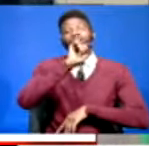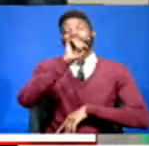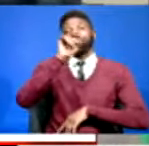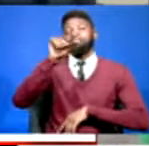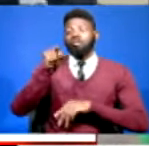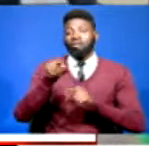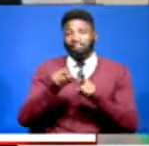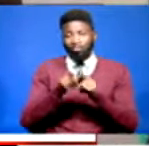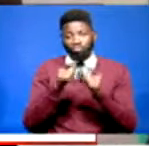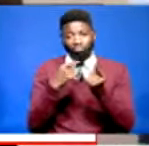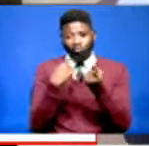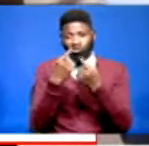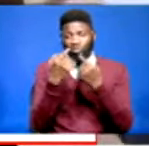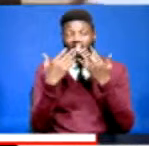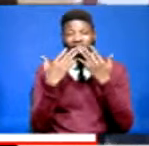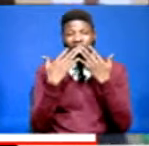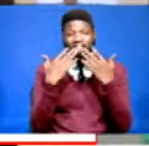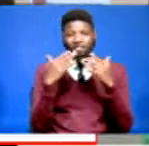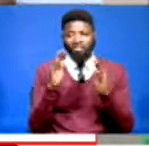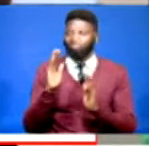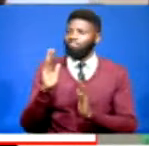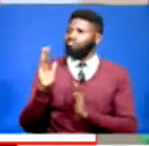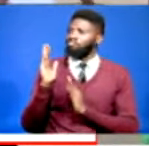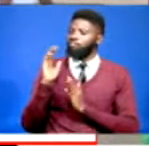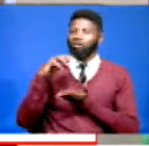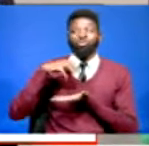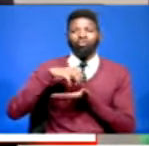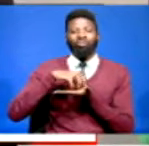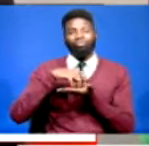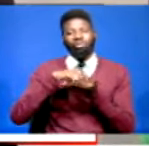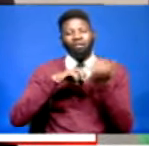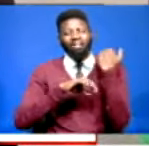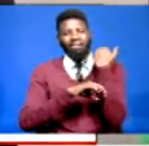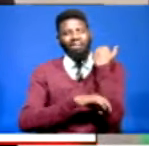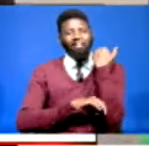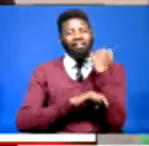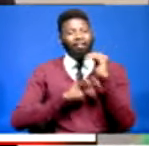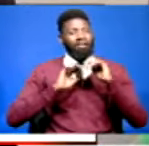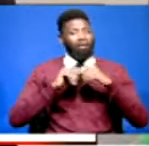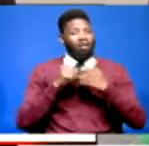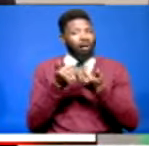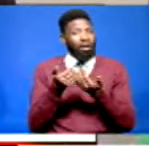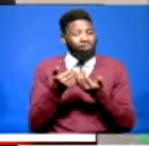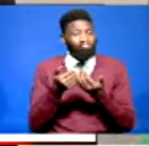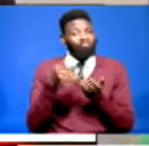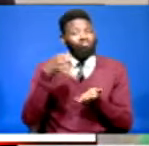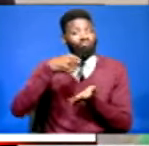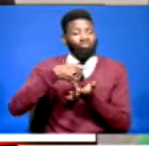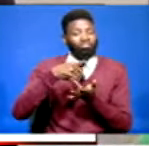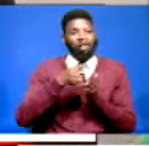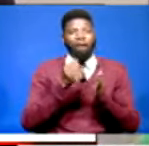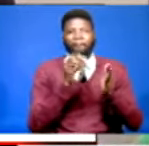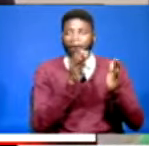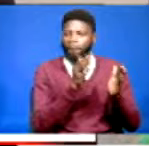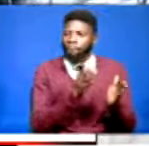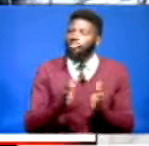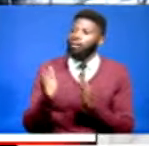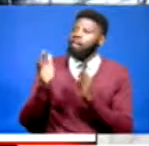the security situation in the country, and that includes the plans to arm the chiefs